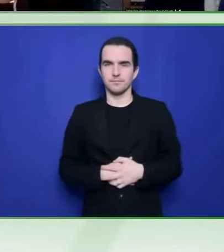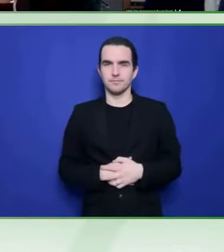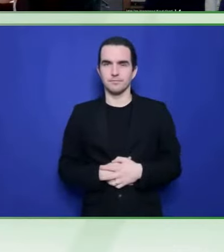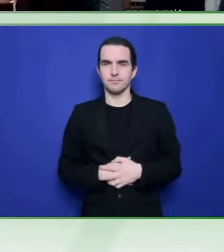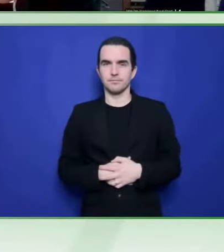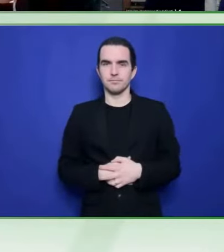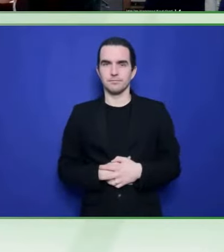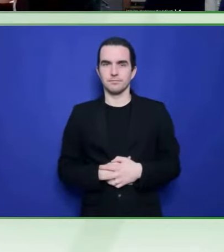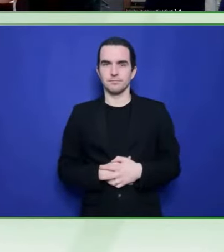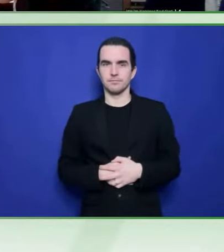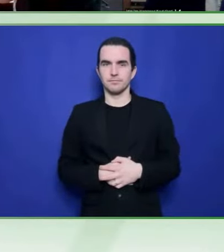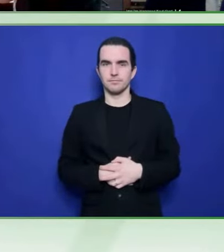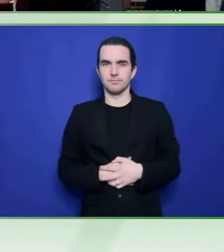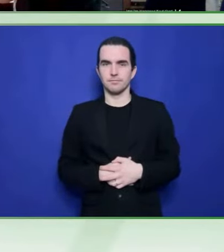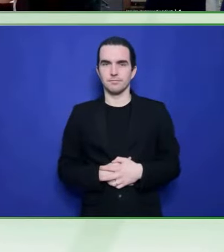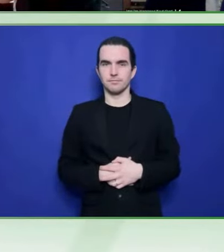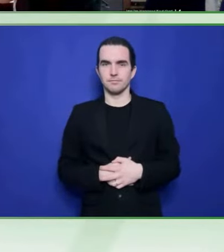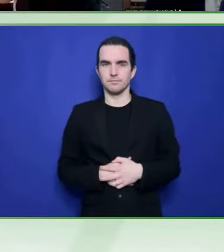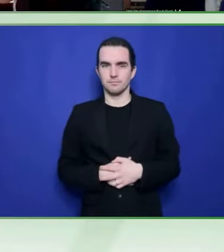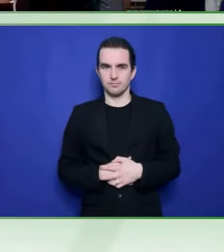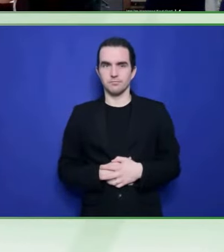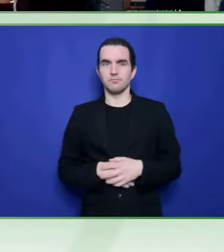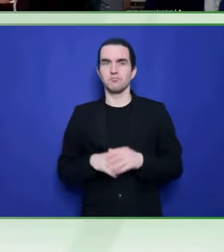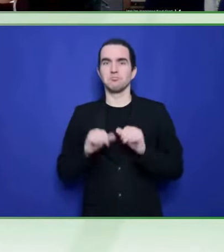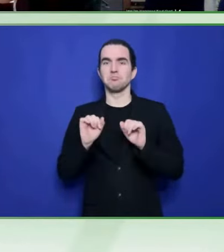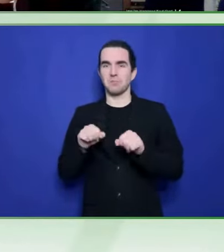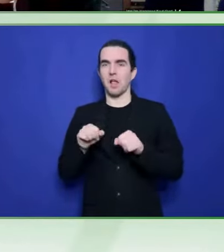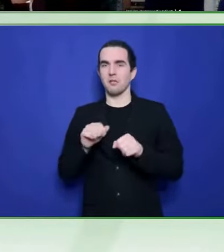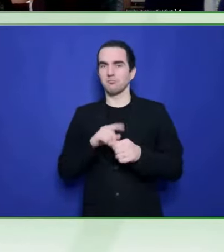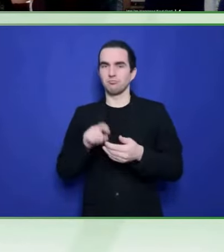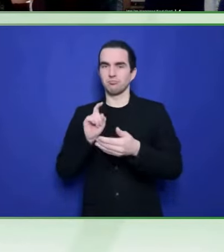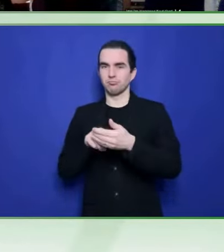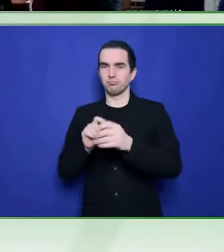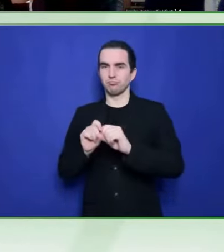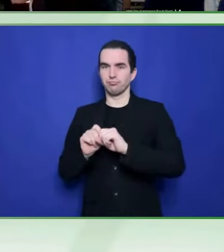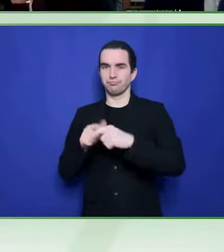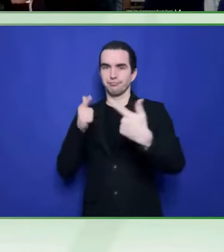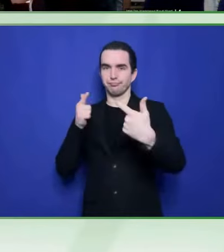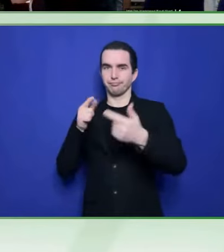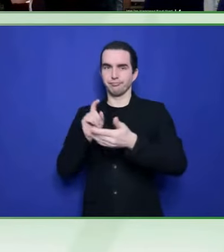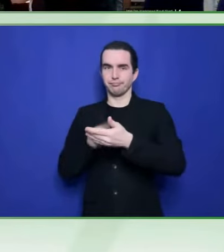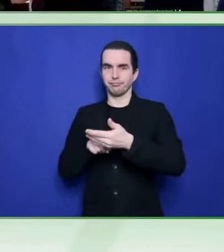The blonde mother and her child receive the very special guest card.